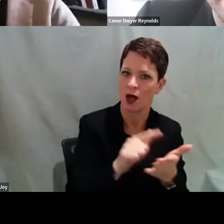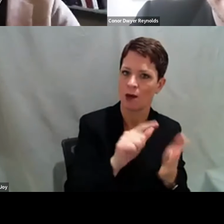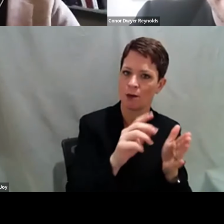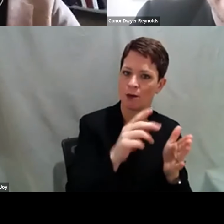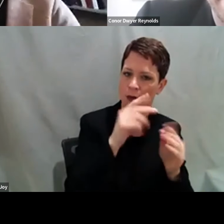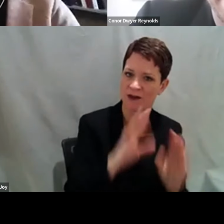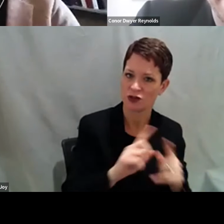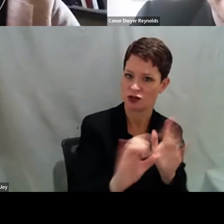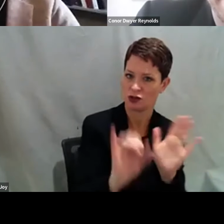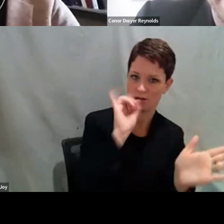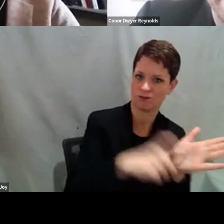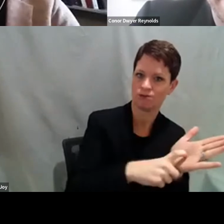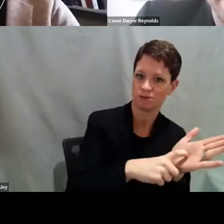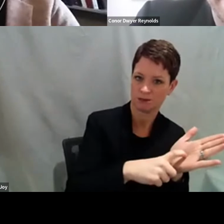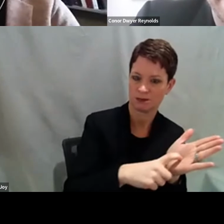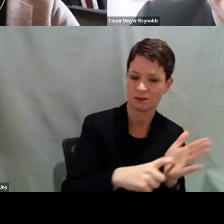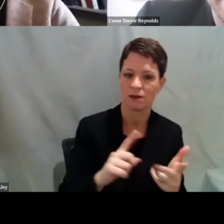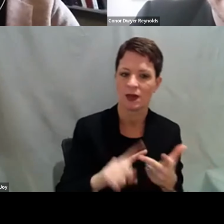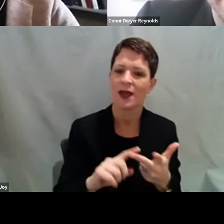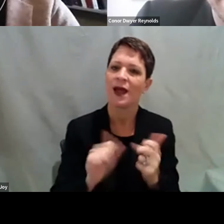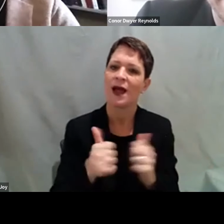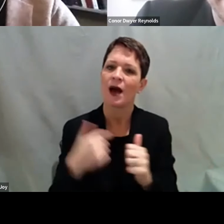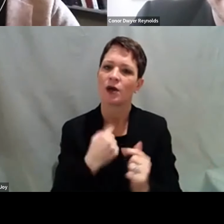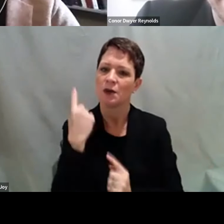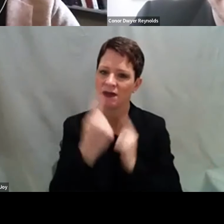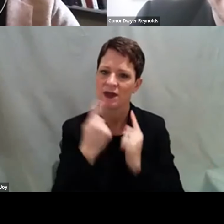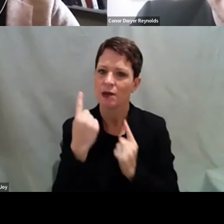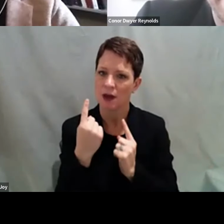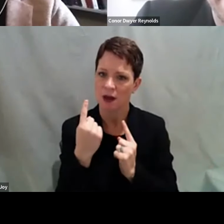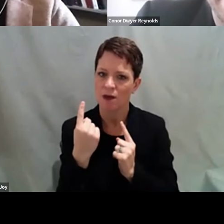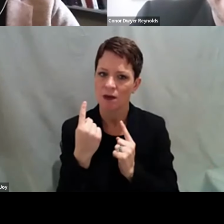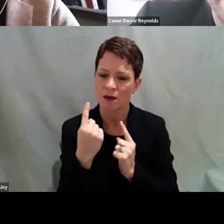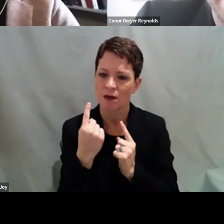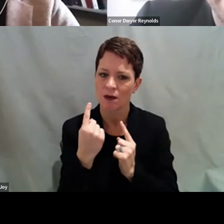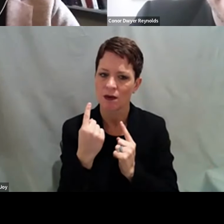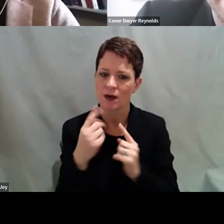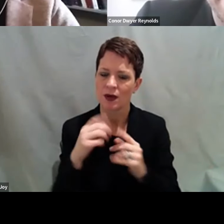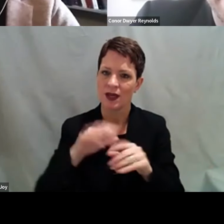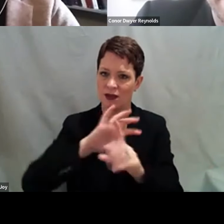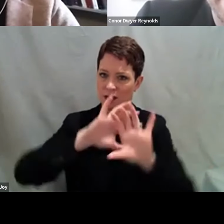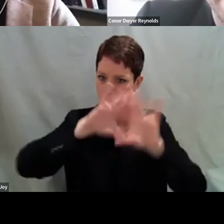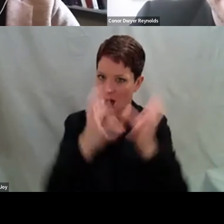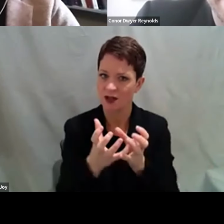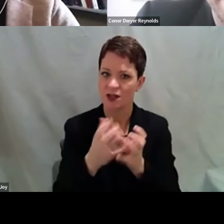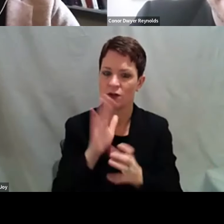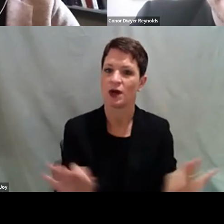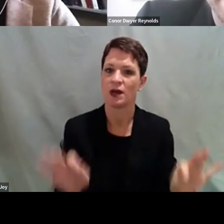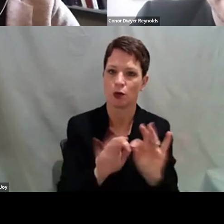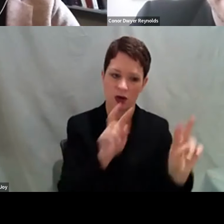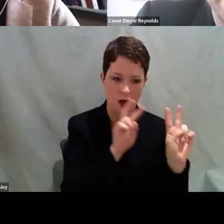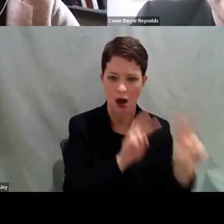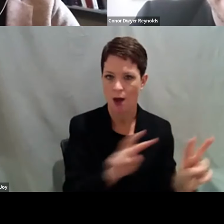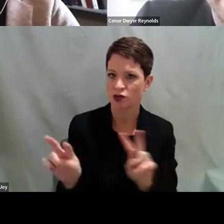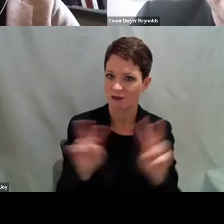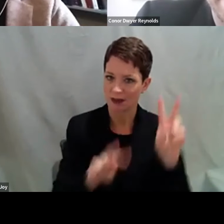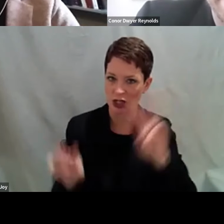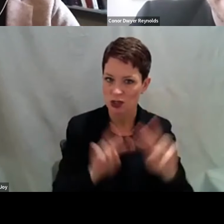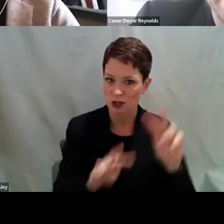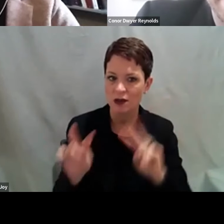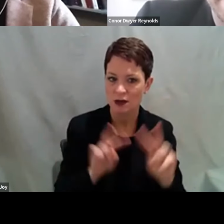identify? And how might we think about this in the context of your important observation, which